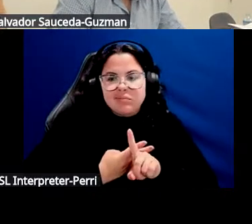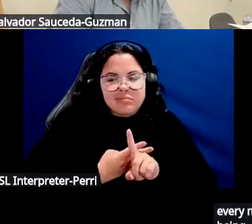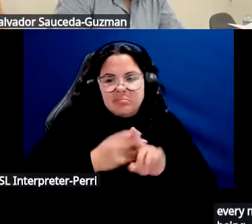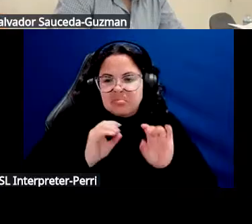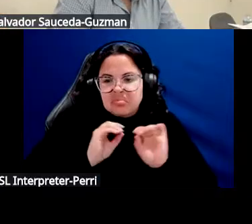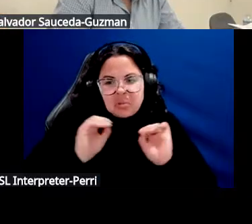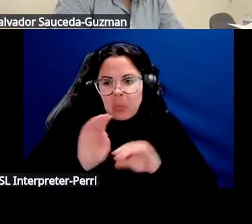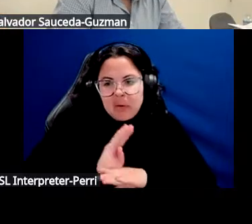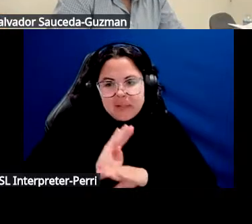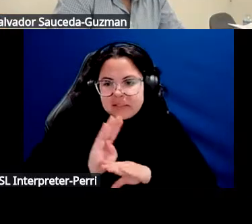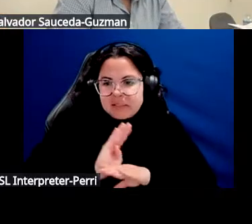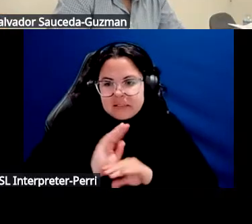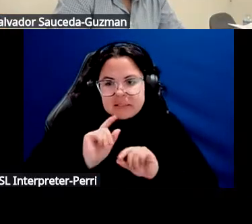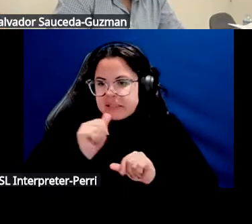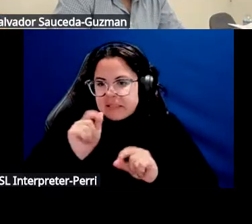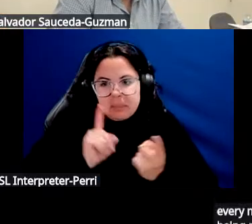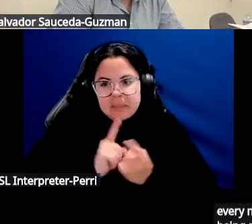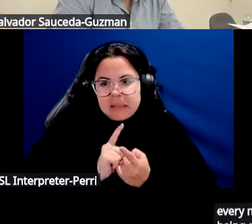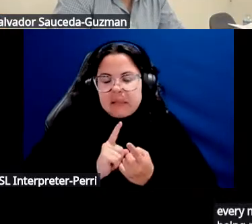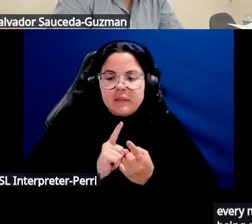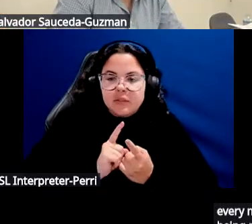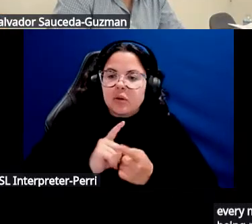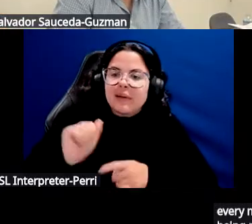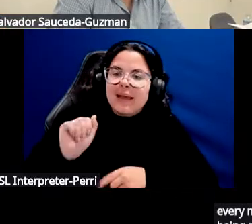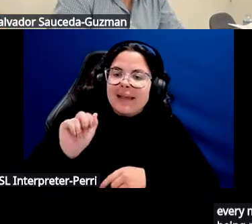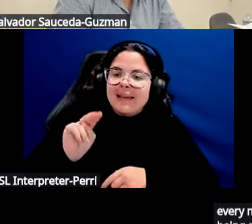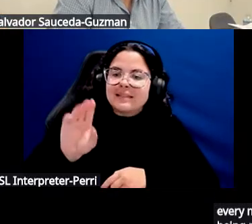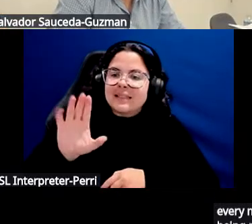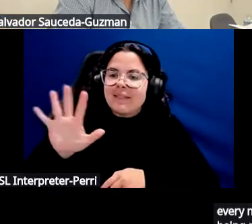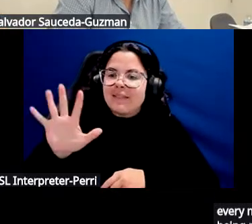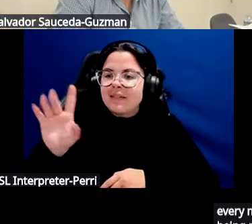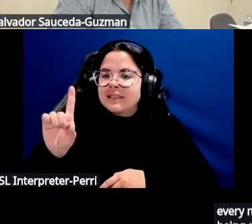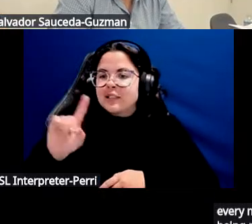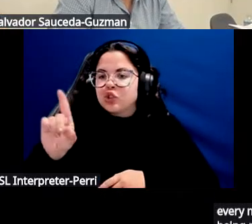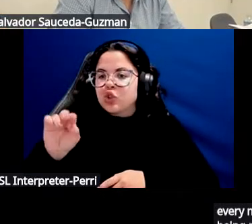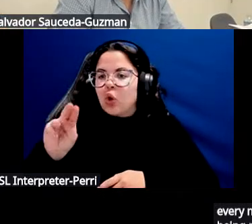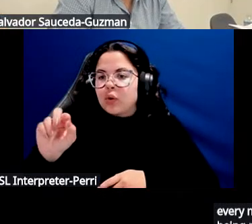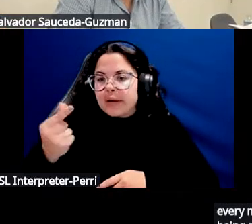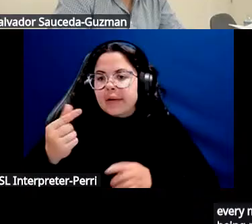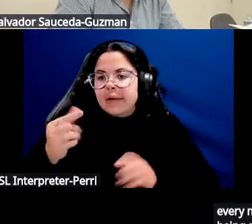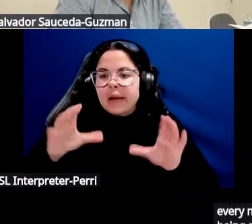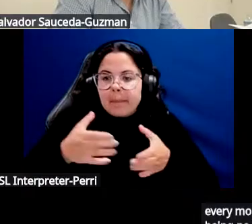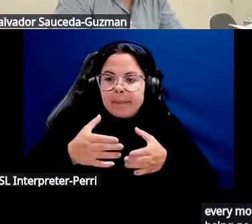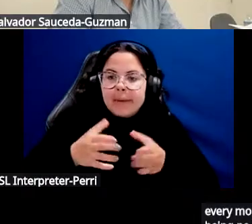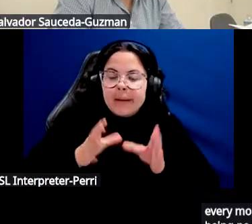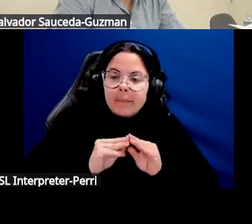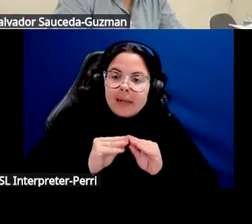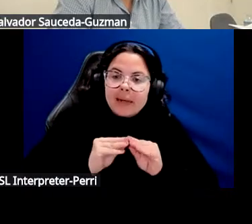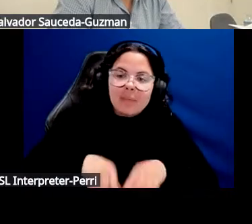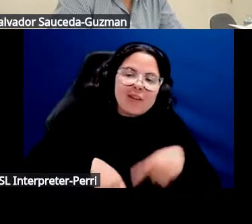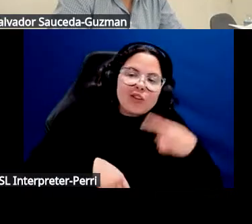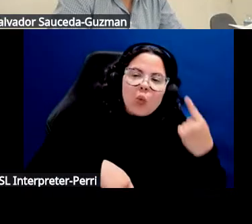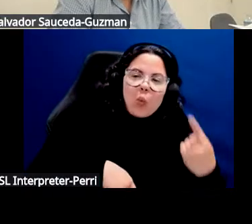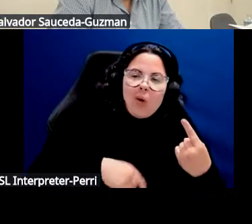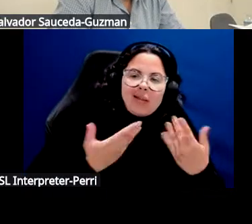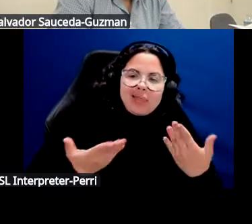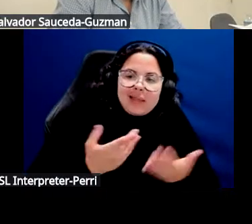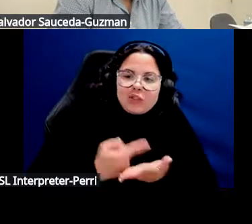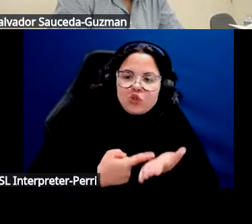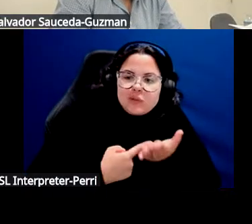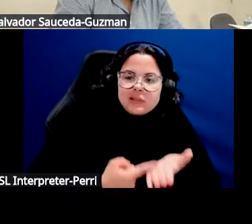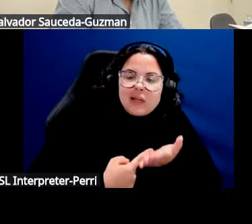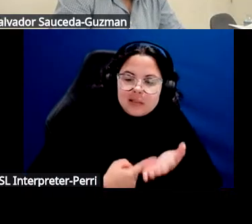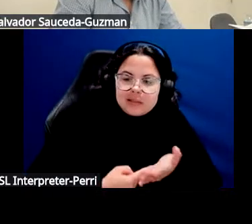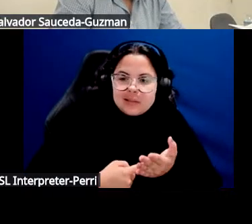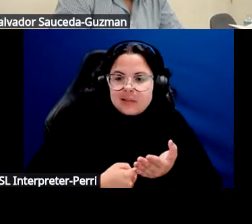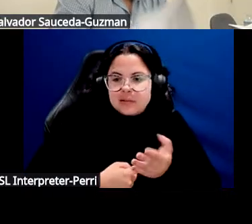business. Mhm. So it's the ANC 5D zoning committee meeting, and I'm saying there's one matter on the agenda, and it's And the that's the matter